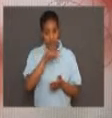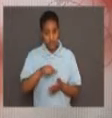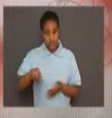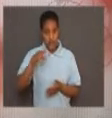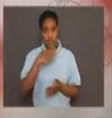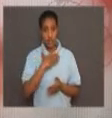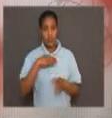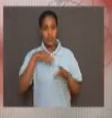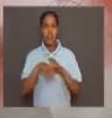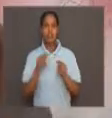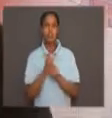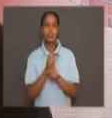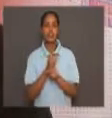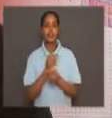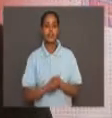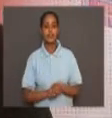elements in nature.